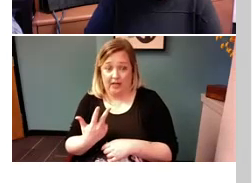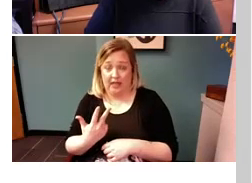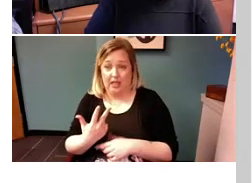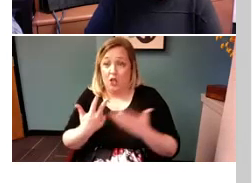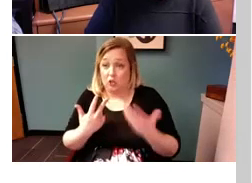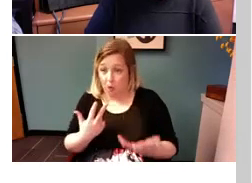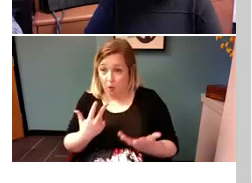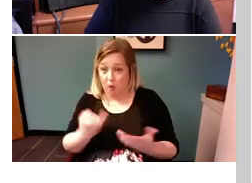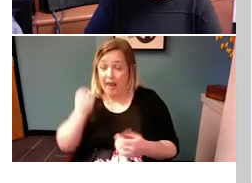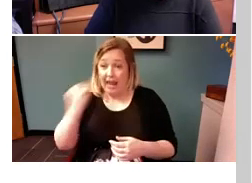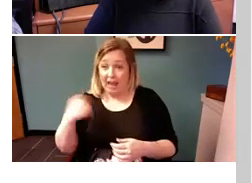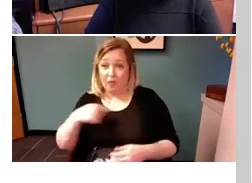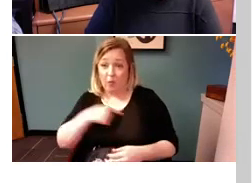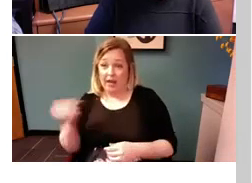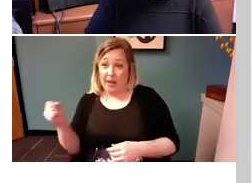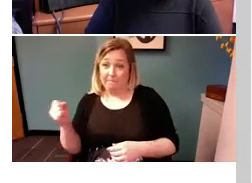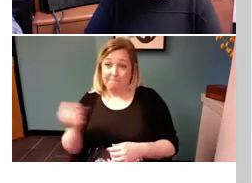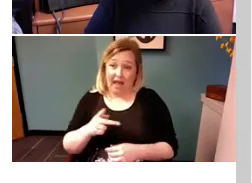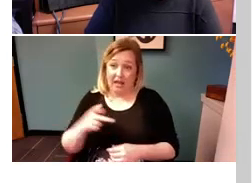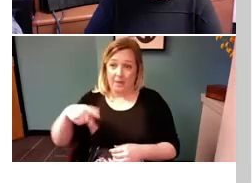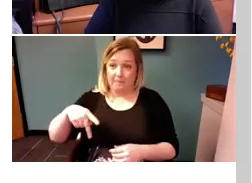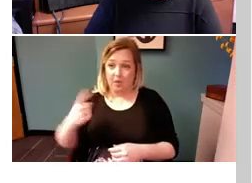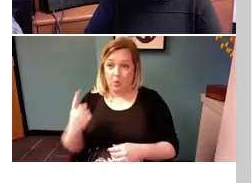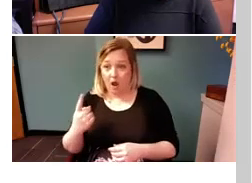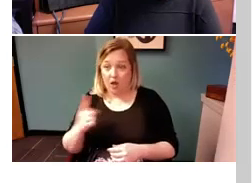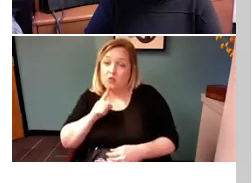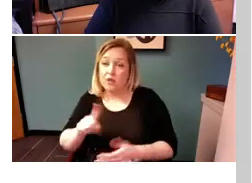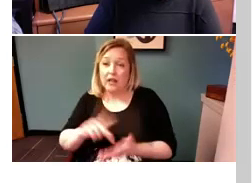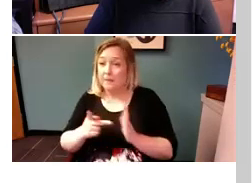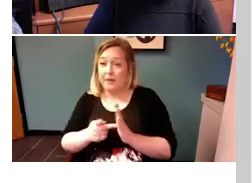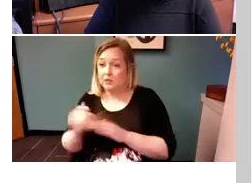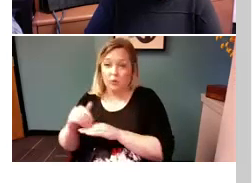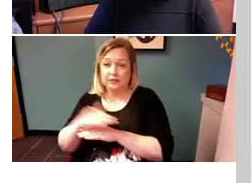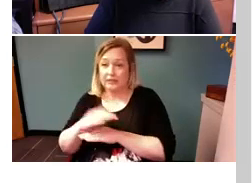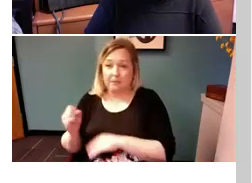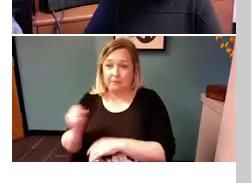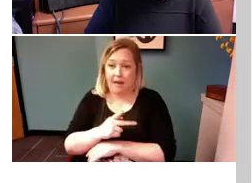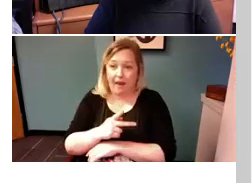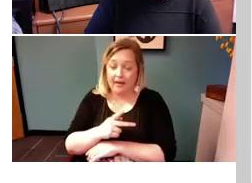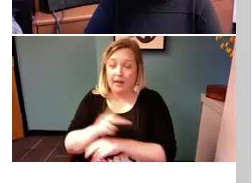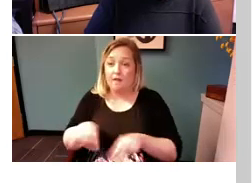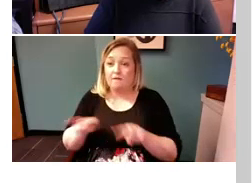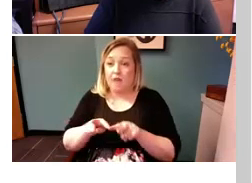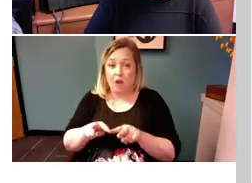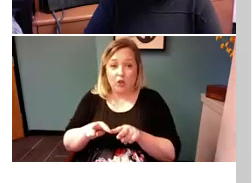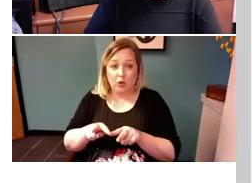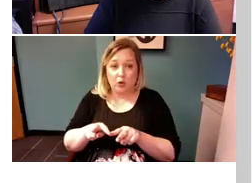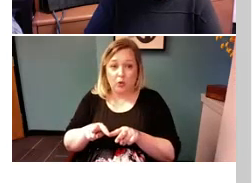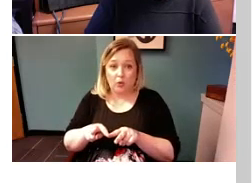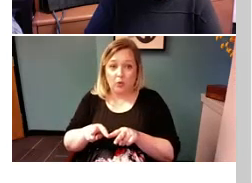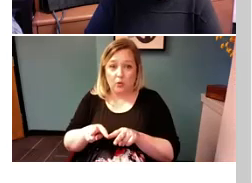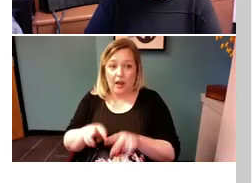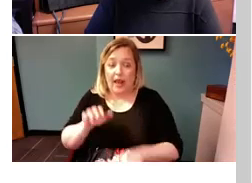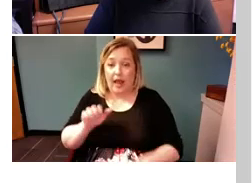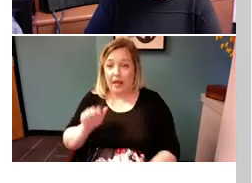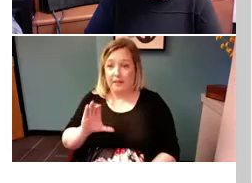P1, essentially we are returning the value ABCD, right? So when we return, two things